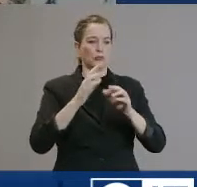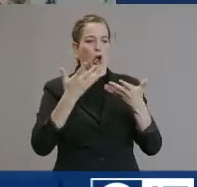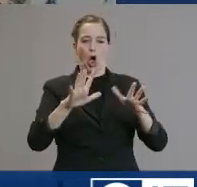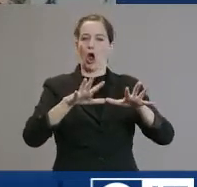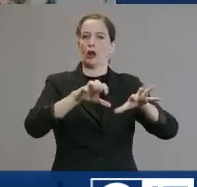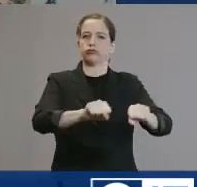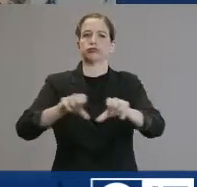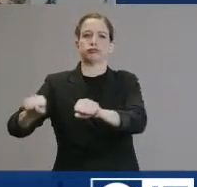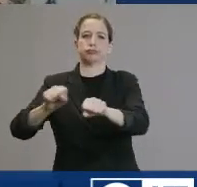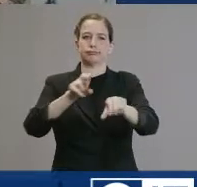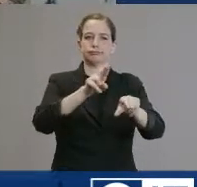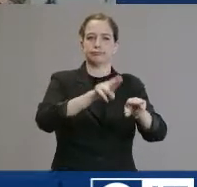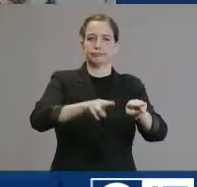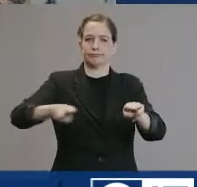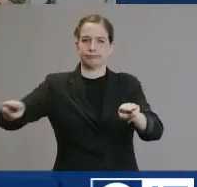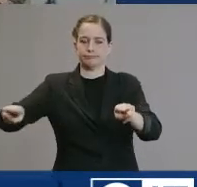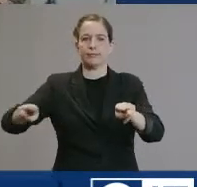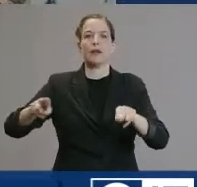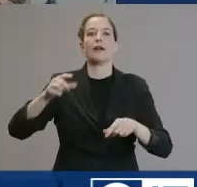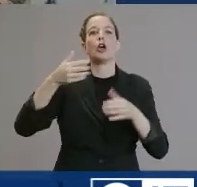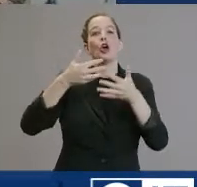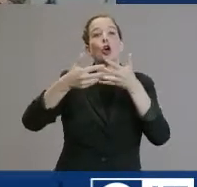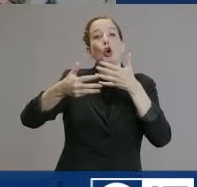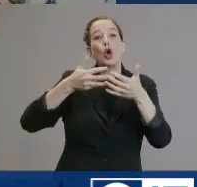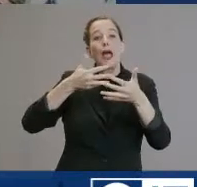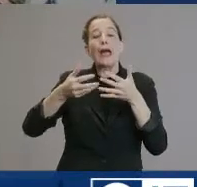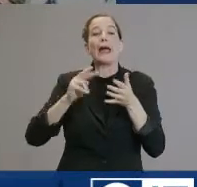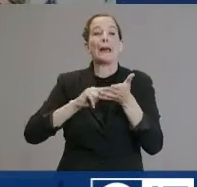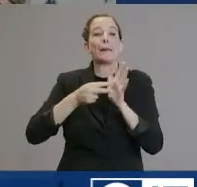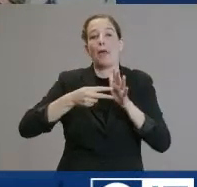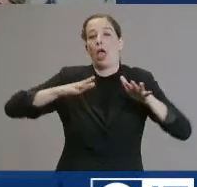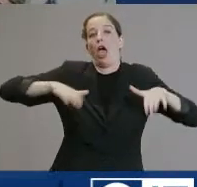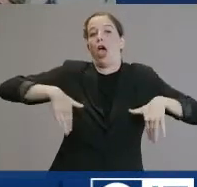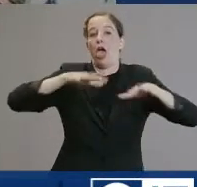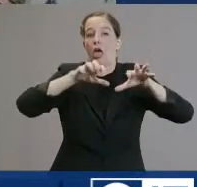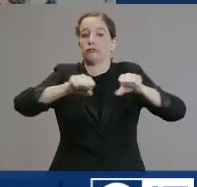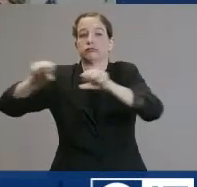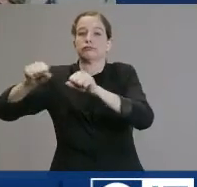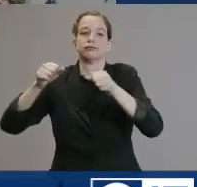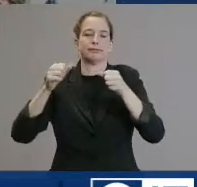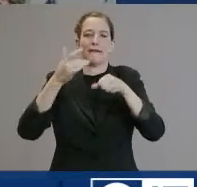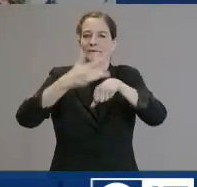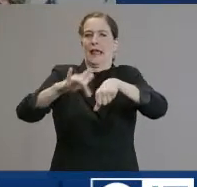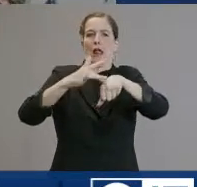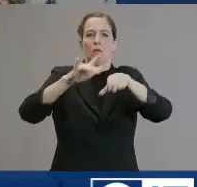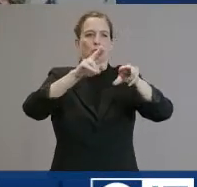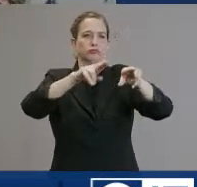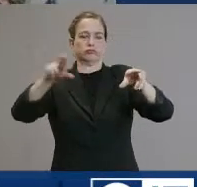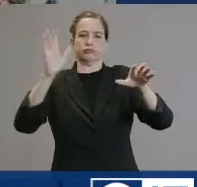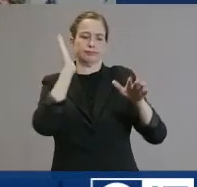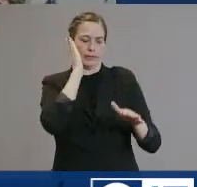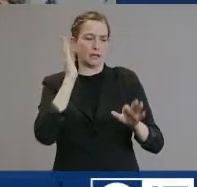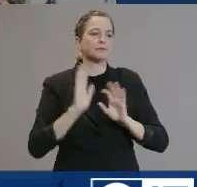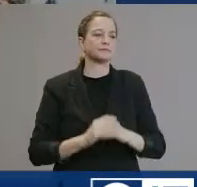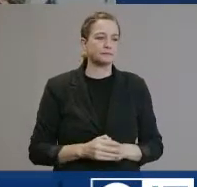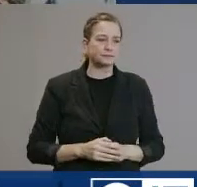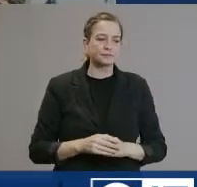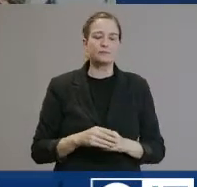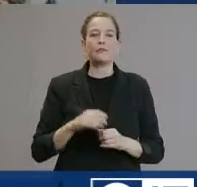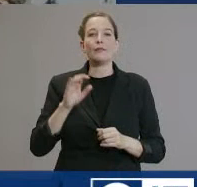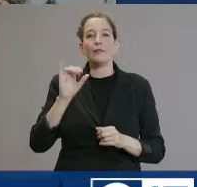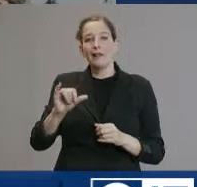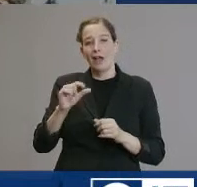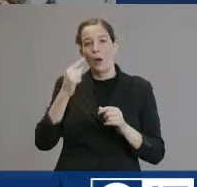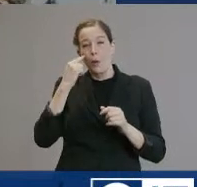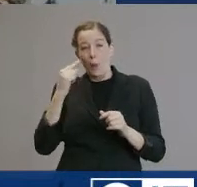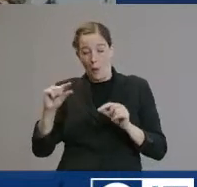next slide will overlay COVID-19 cases. You will see that the COVID-19 cases hover